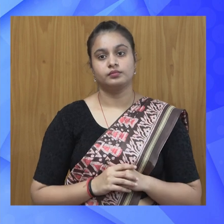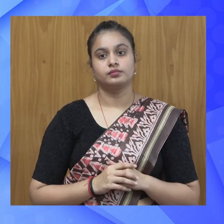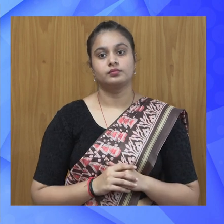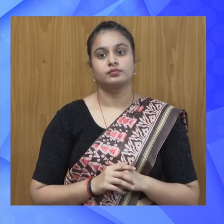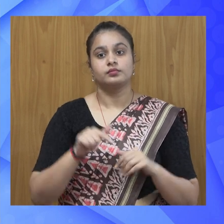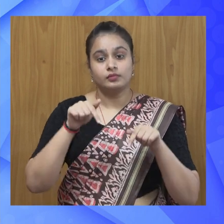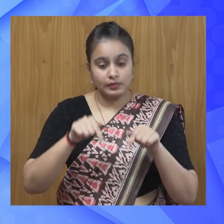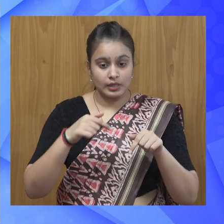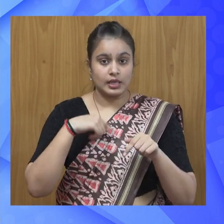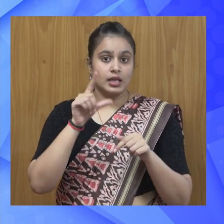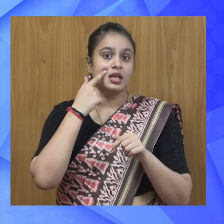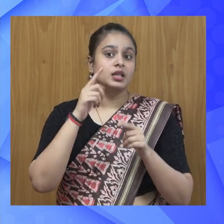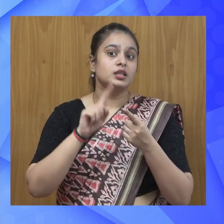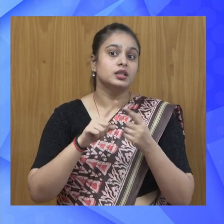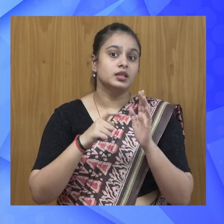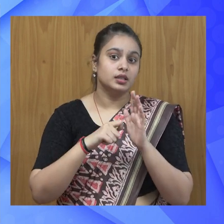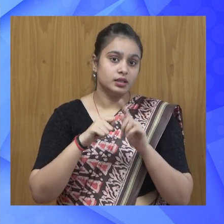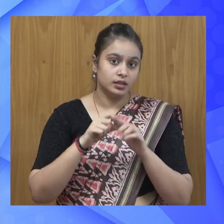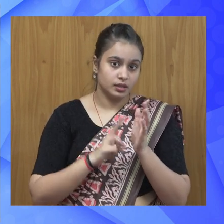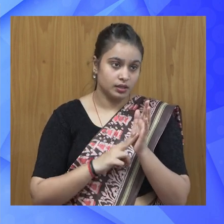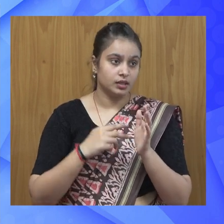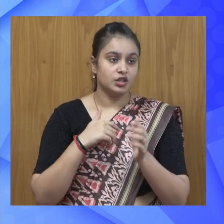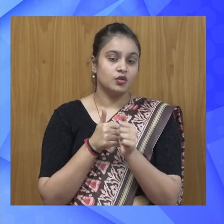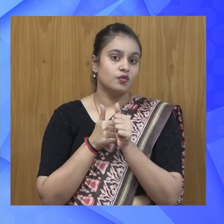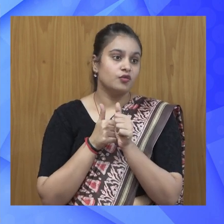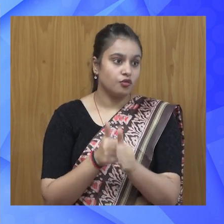this link, just follow the link below,